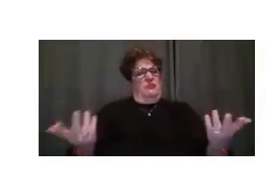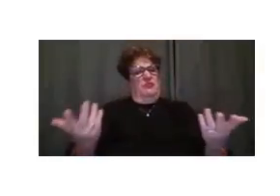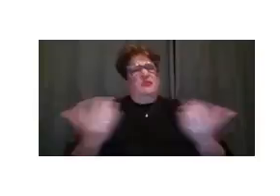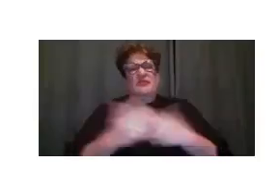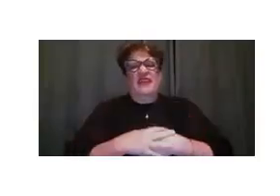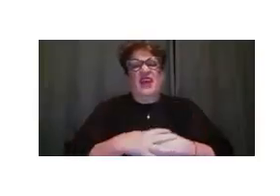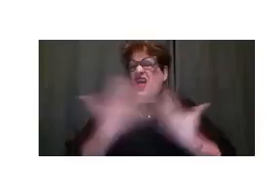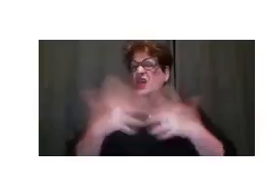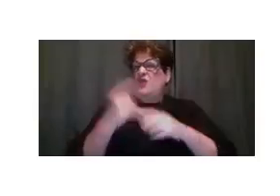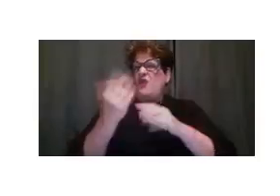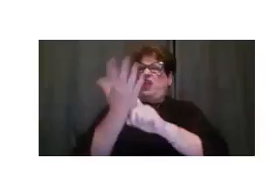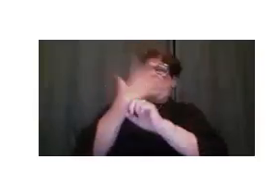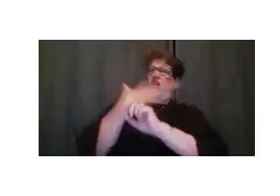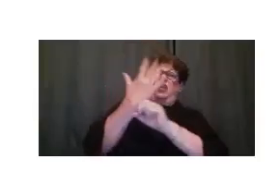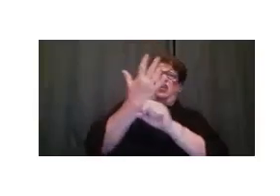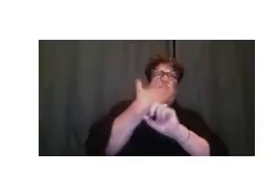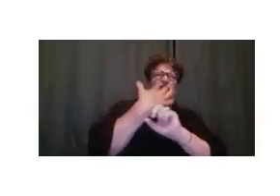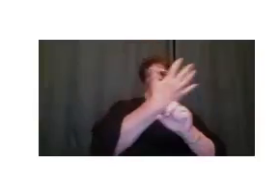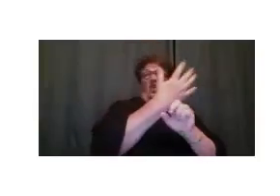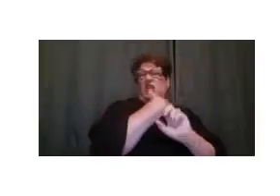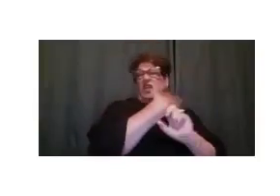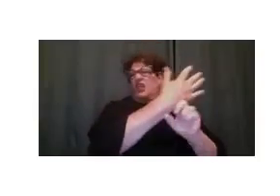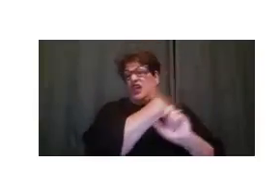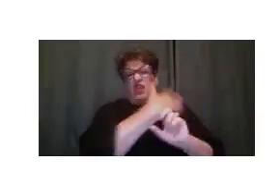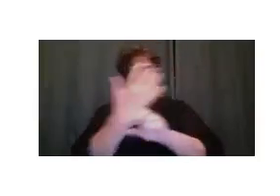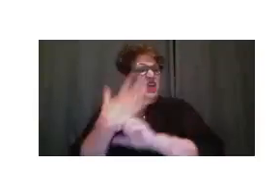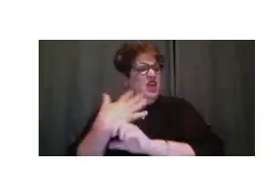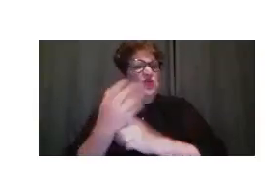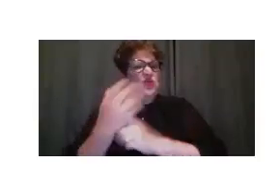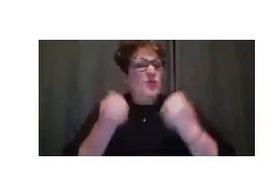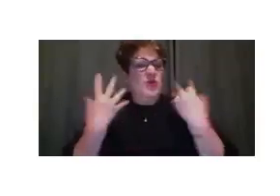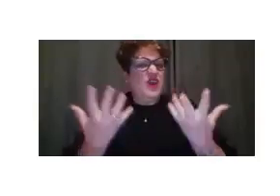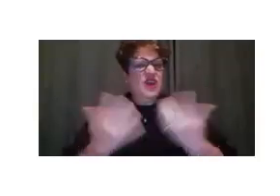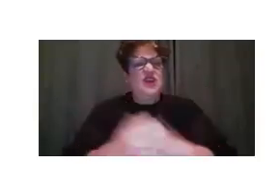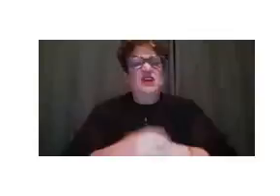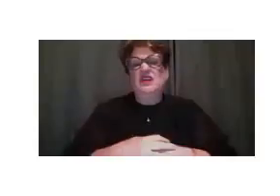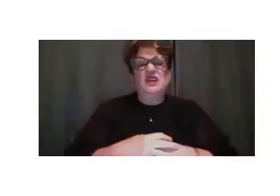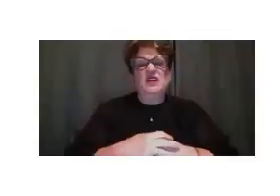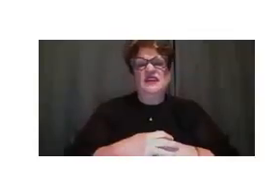without putting all these labels on us?